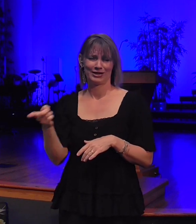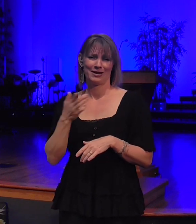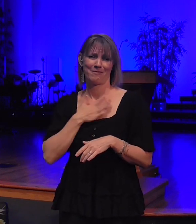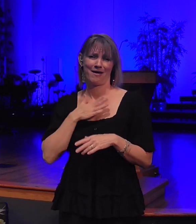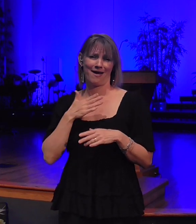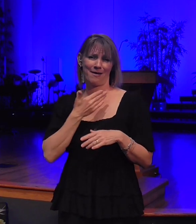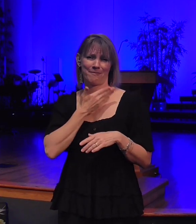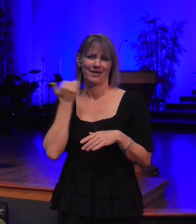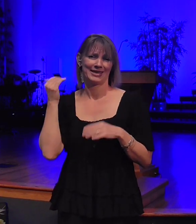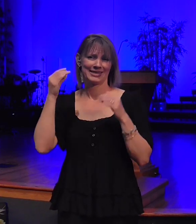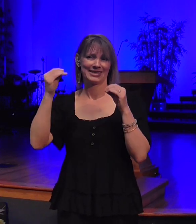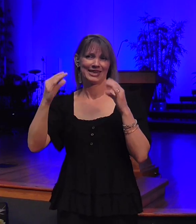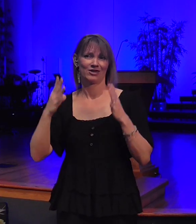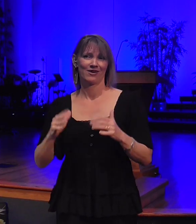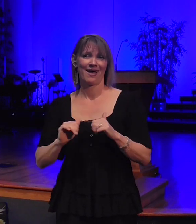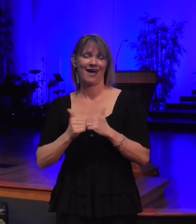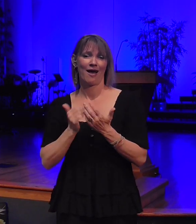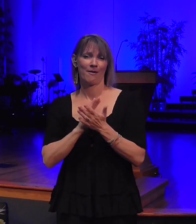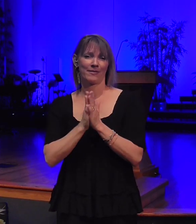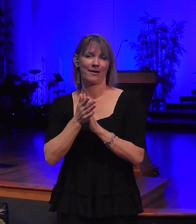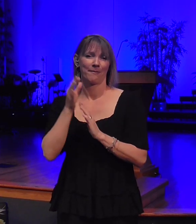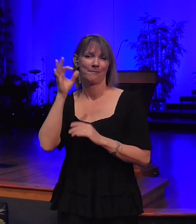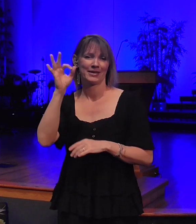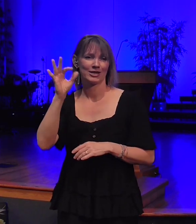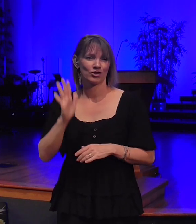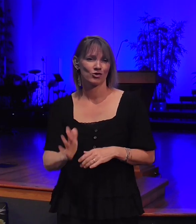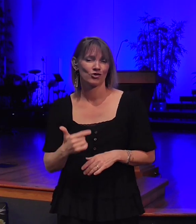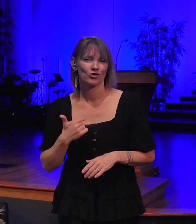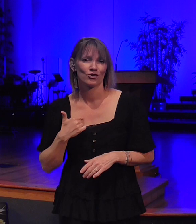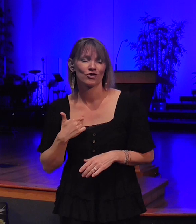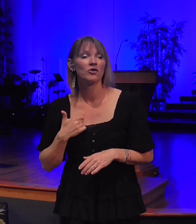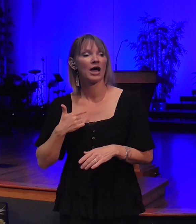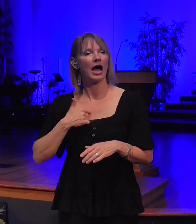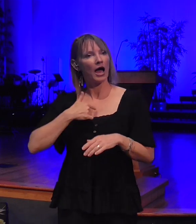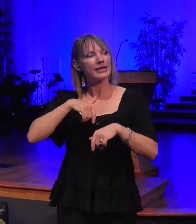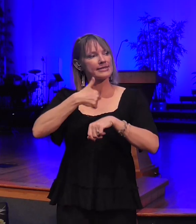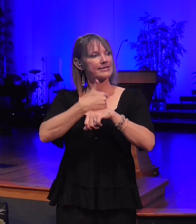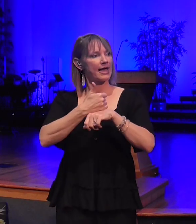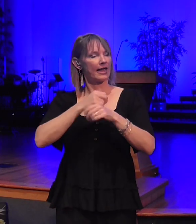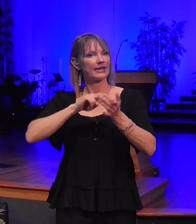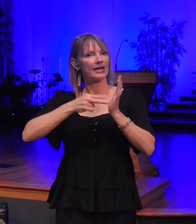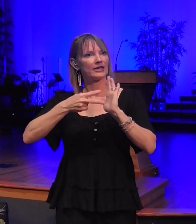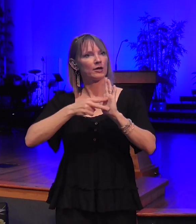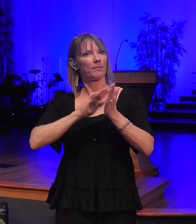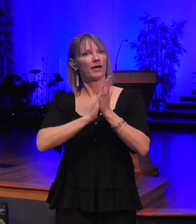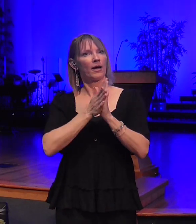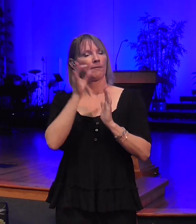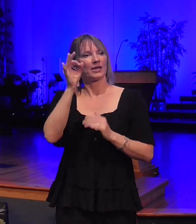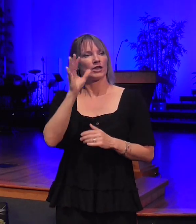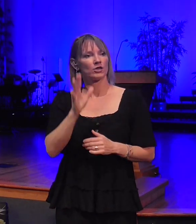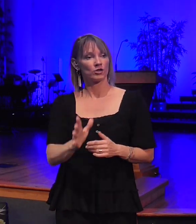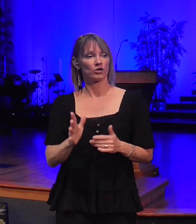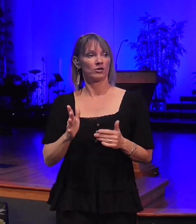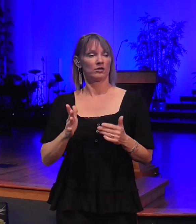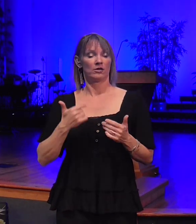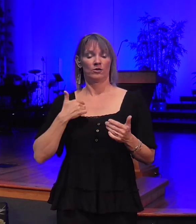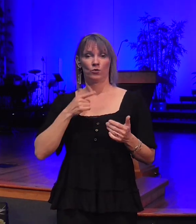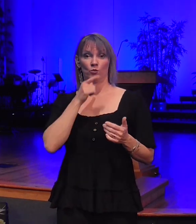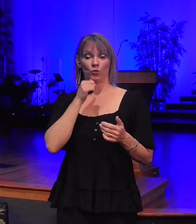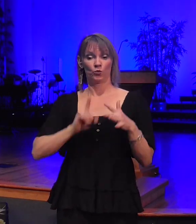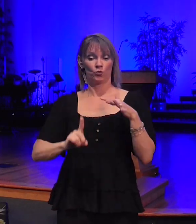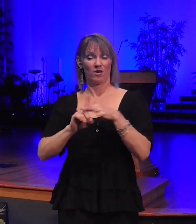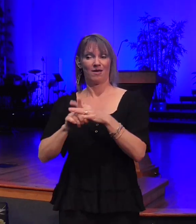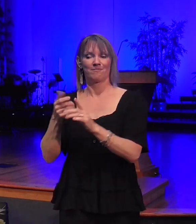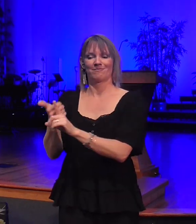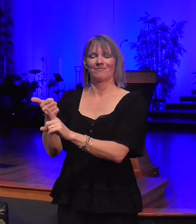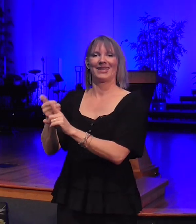minister. That I had set this intention to become a minister, and the person I demonstrated was someone who was 80 years old and grown up